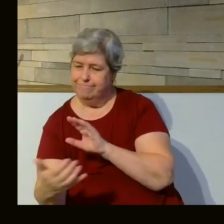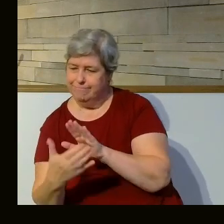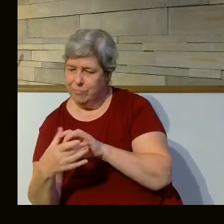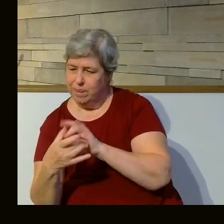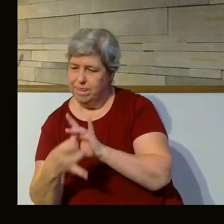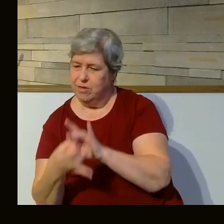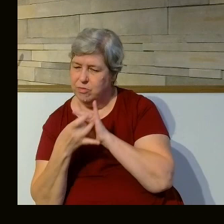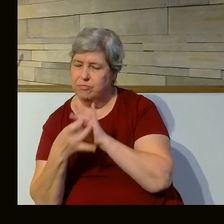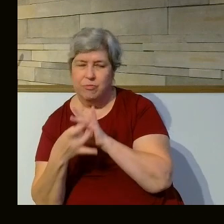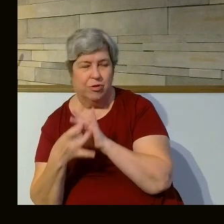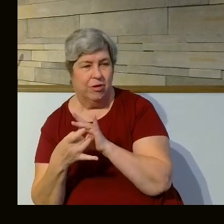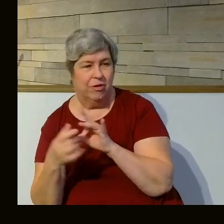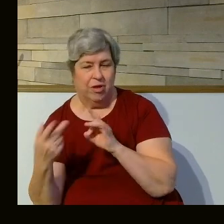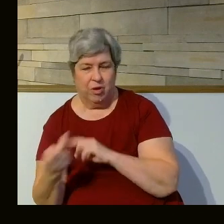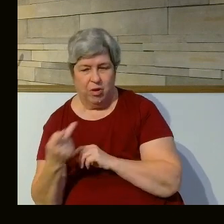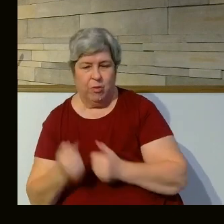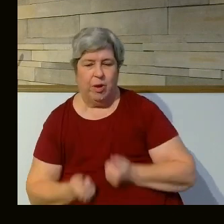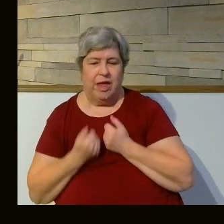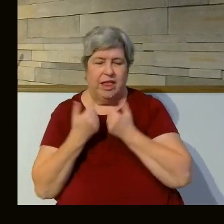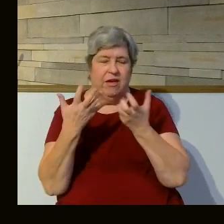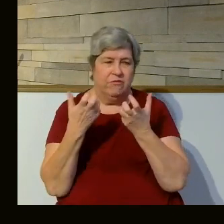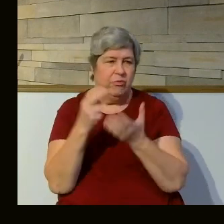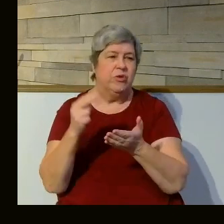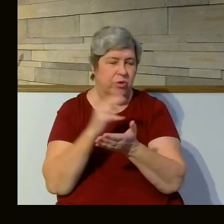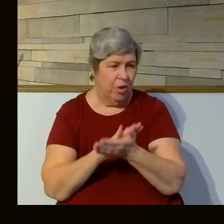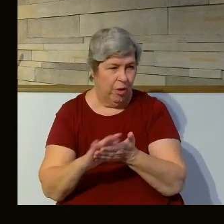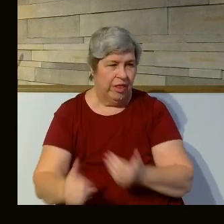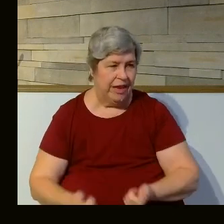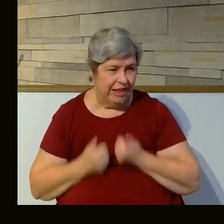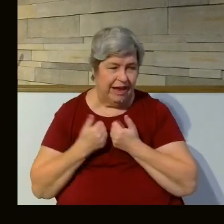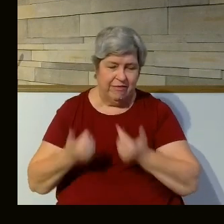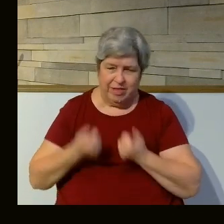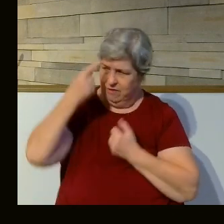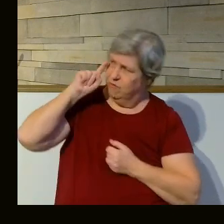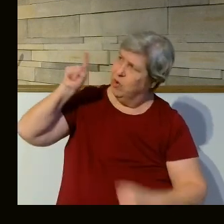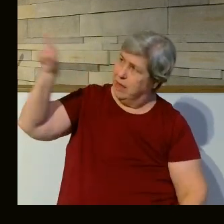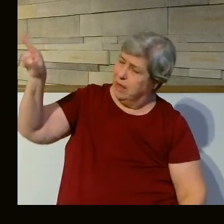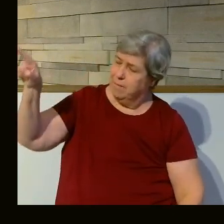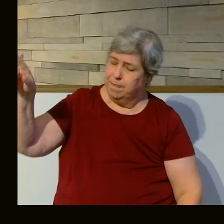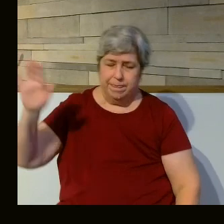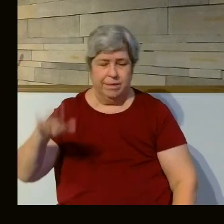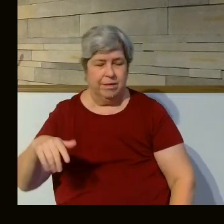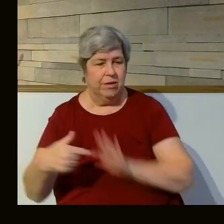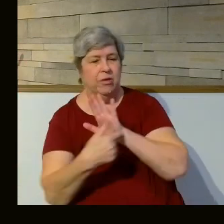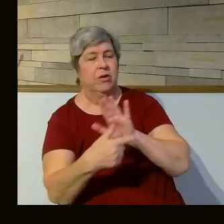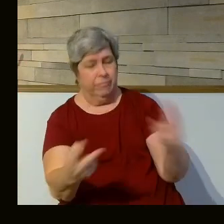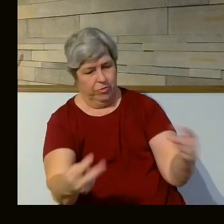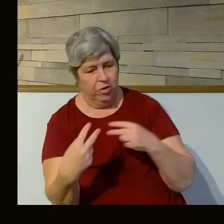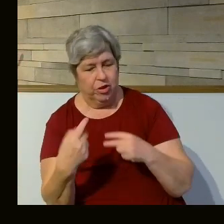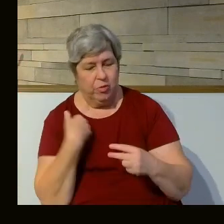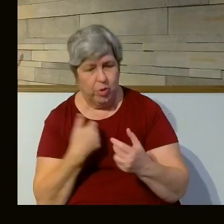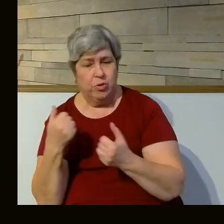us. And we live for holiness, to live holy lives to God. To be able to say, you know what, look at us.